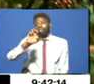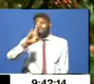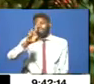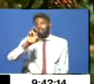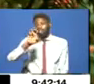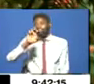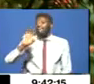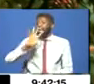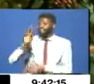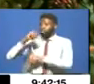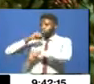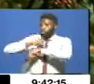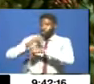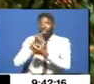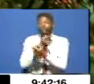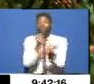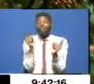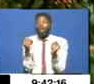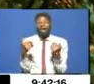facilities or